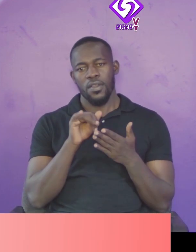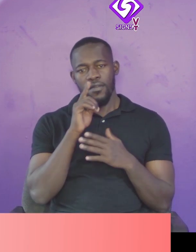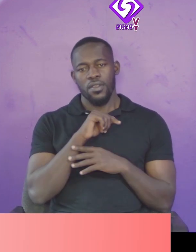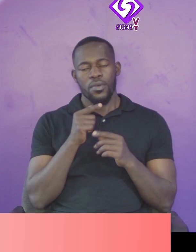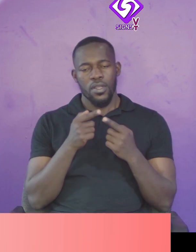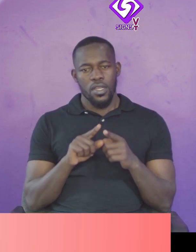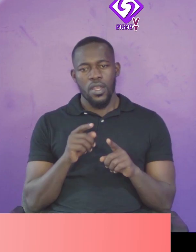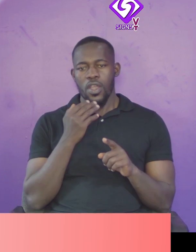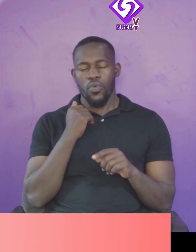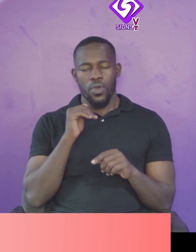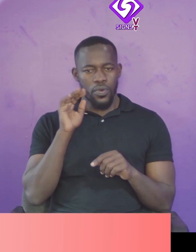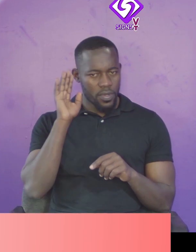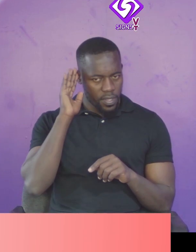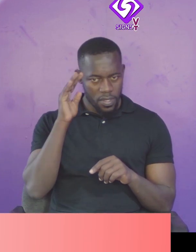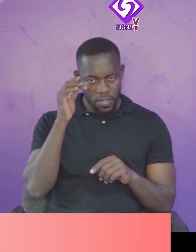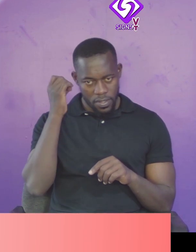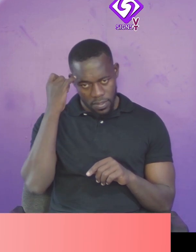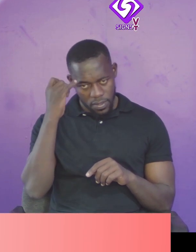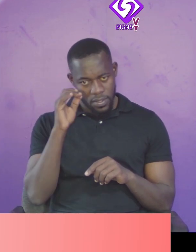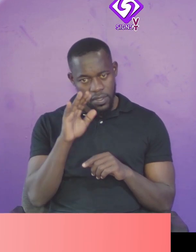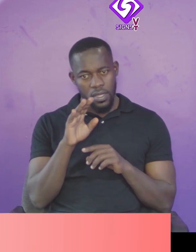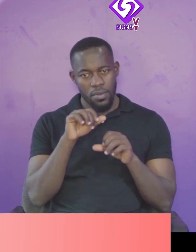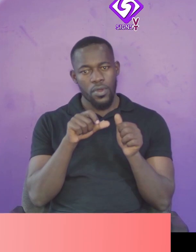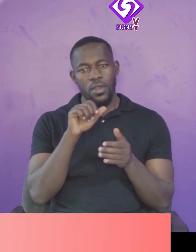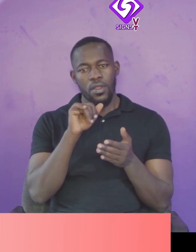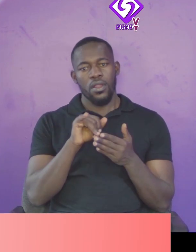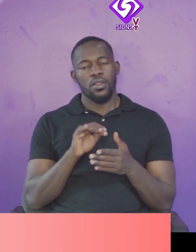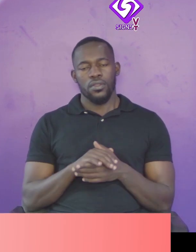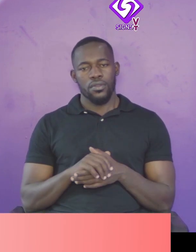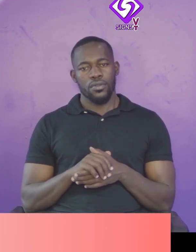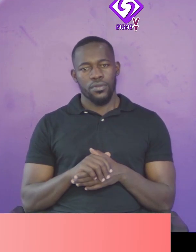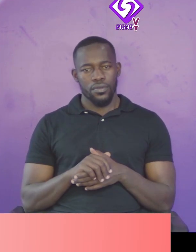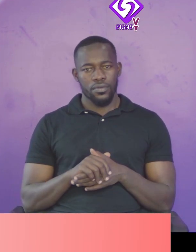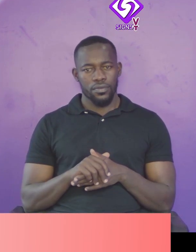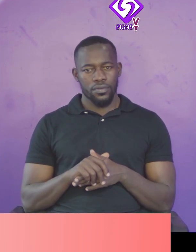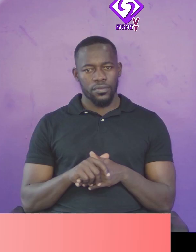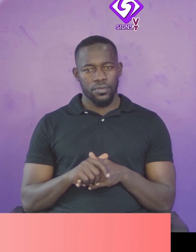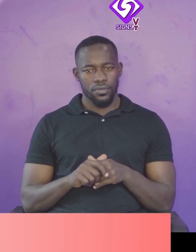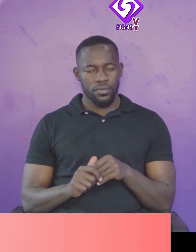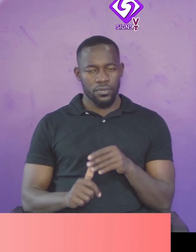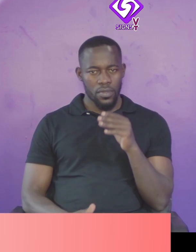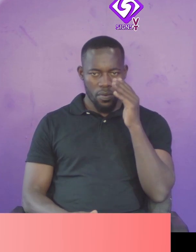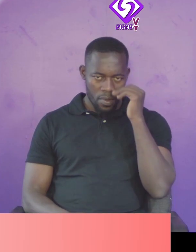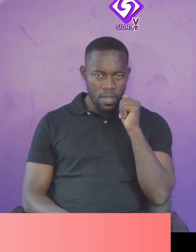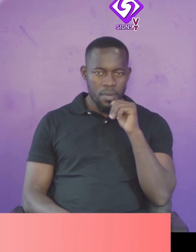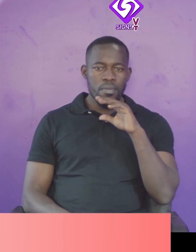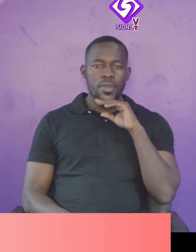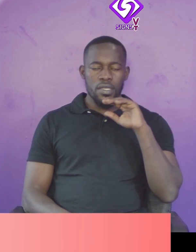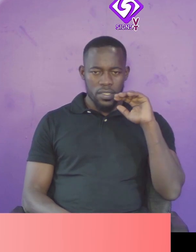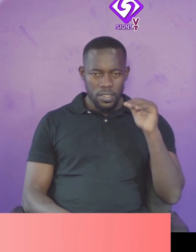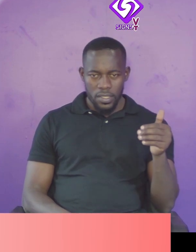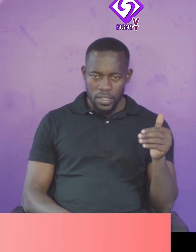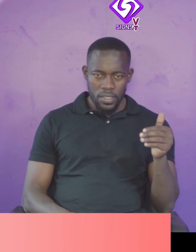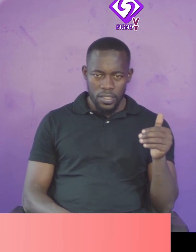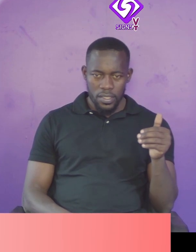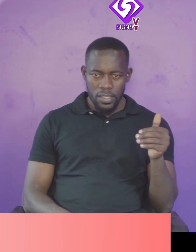hear your thought about it. Because if this Manchester City that is leaking goals like